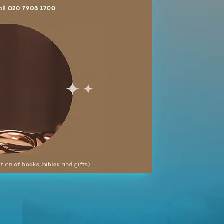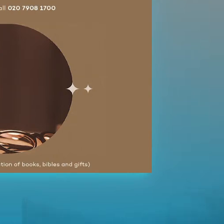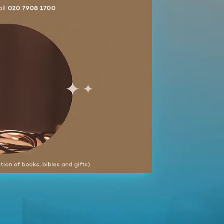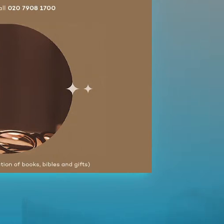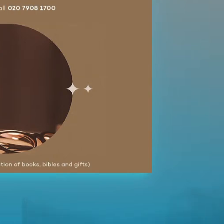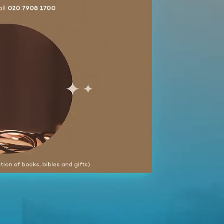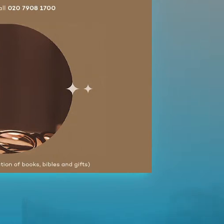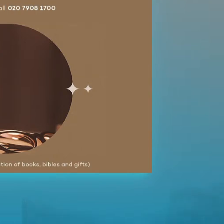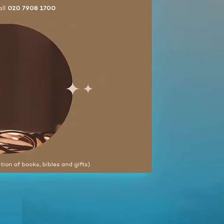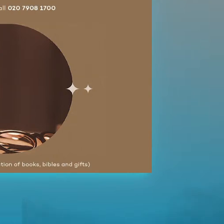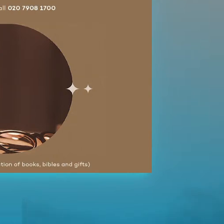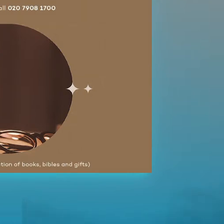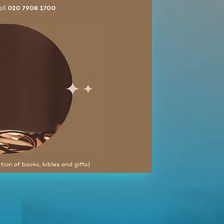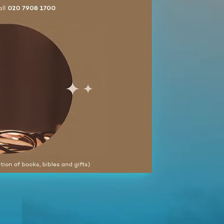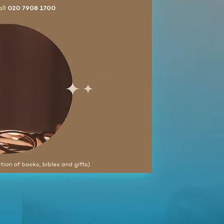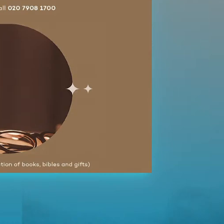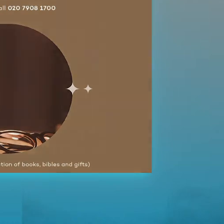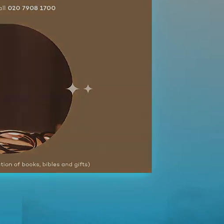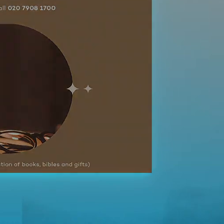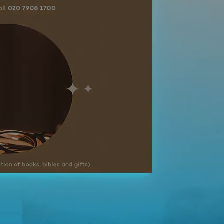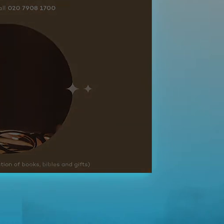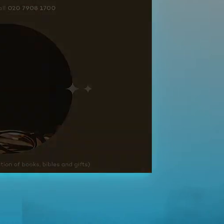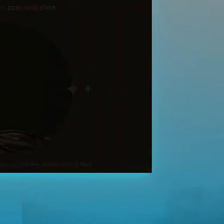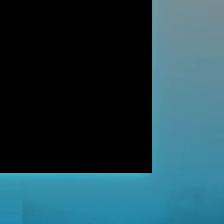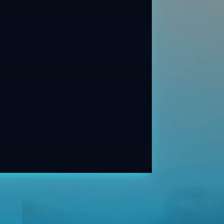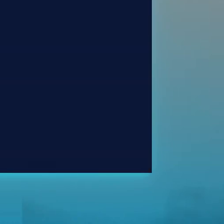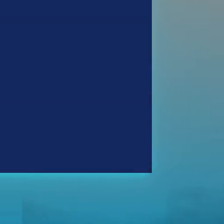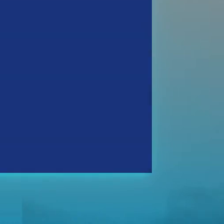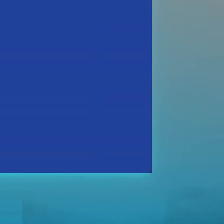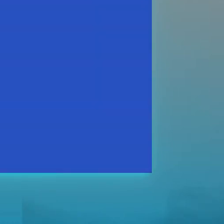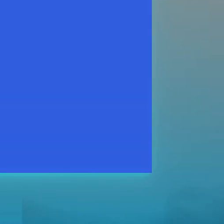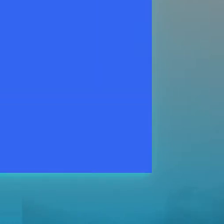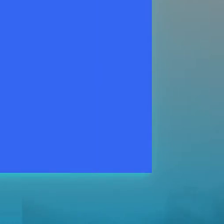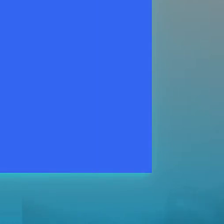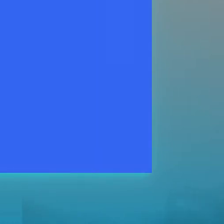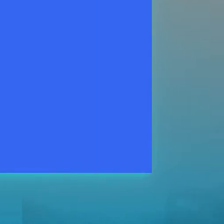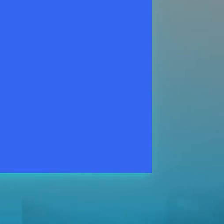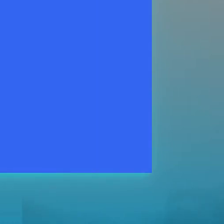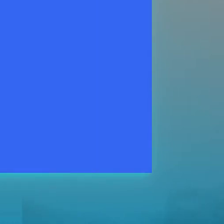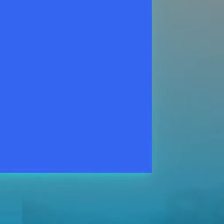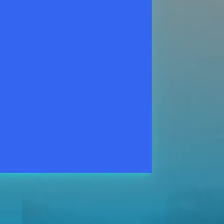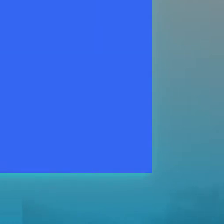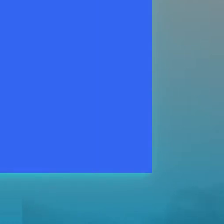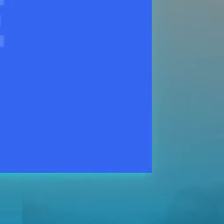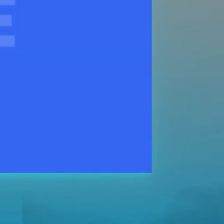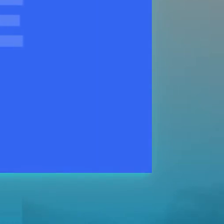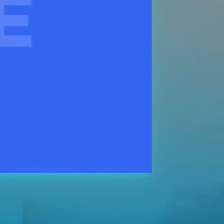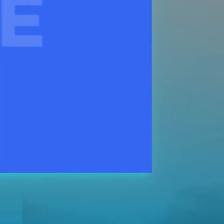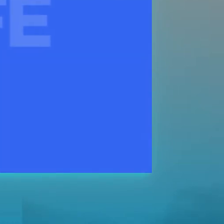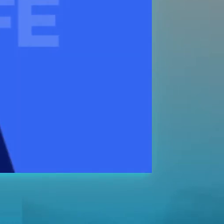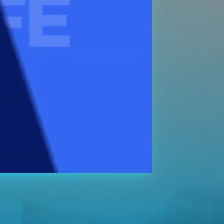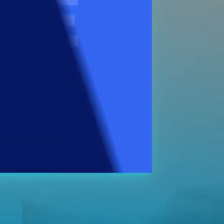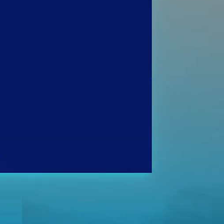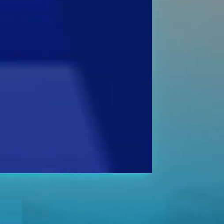is Yahweh. The Lord of lords, He is Yahweh.